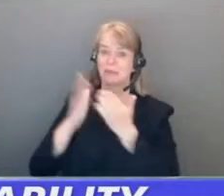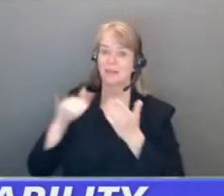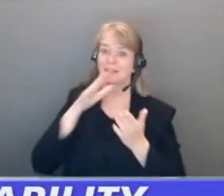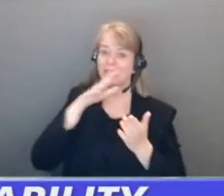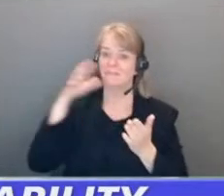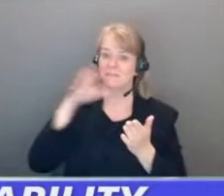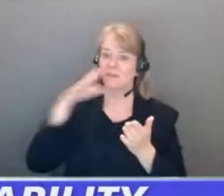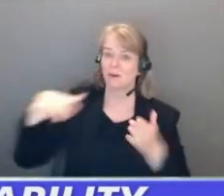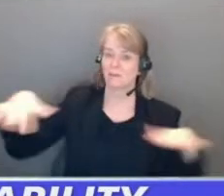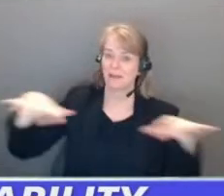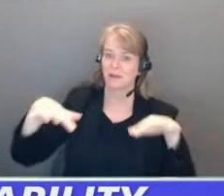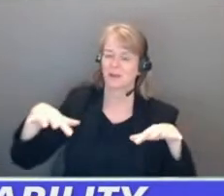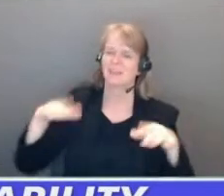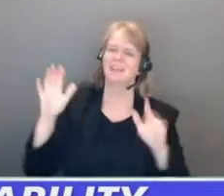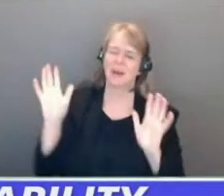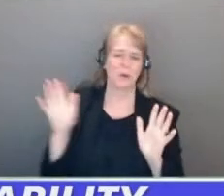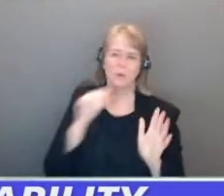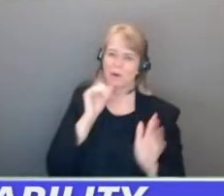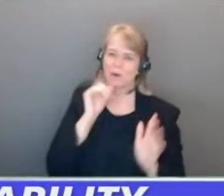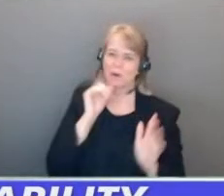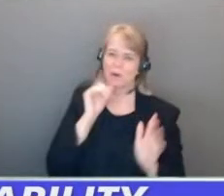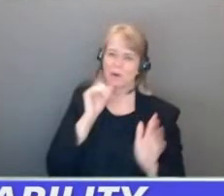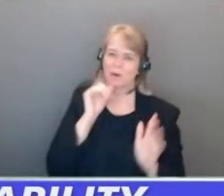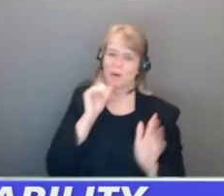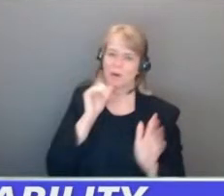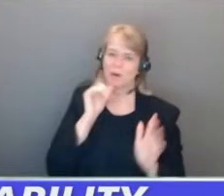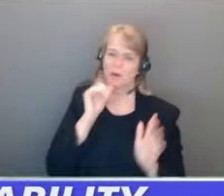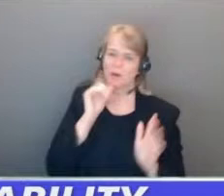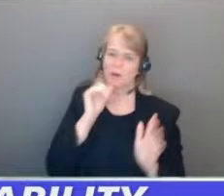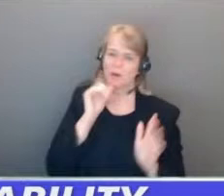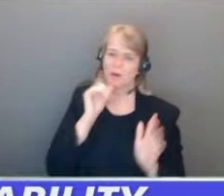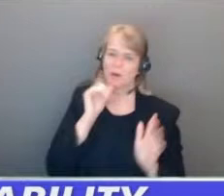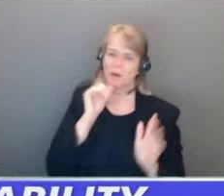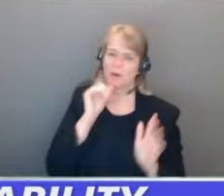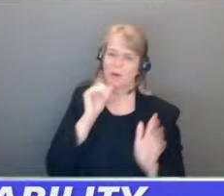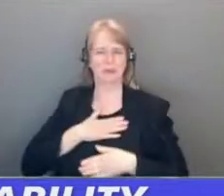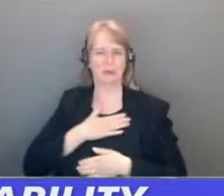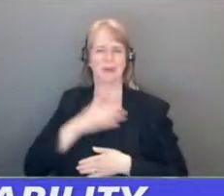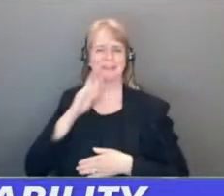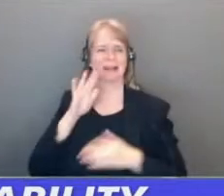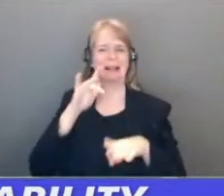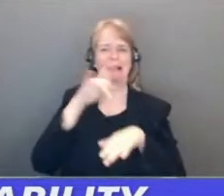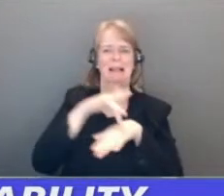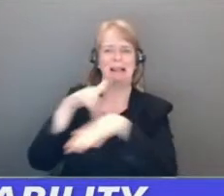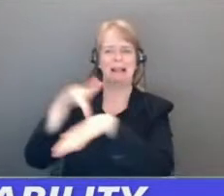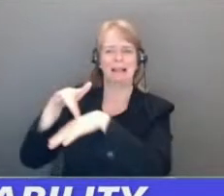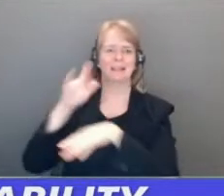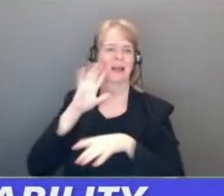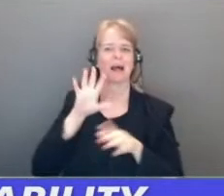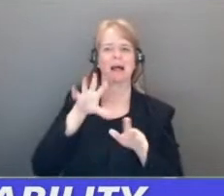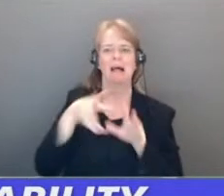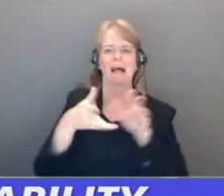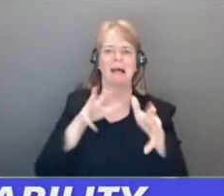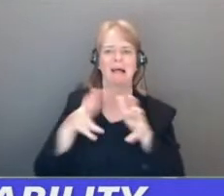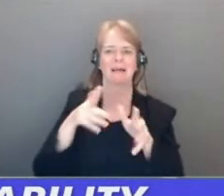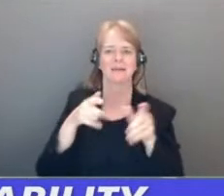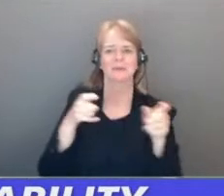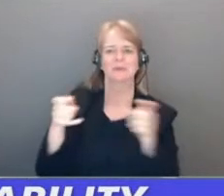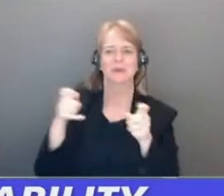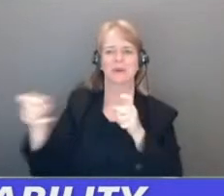want to constantly meddle in city business, and that's unfortunate. And I hope the new council will continue to be